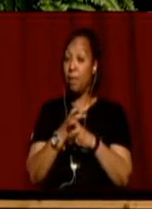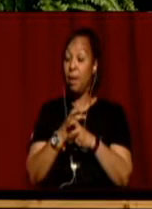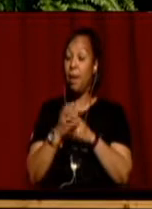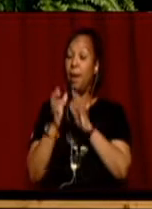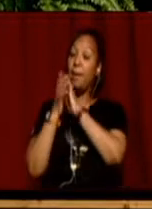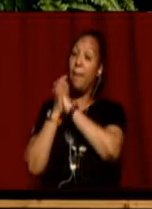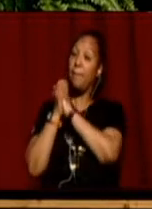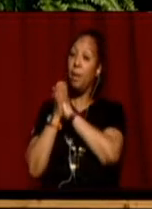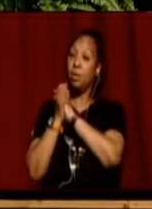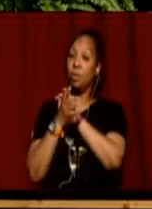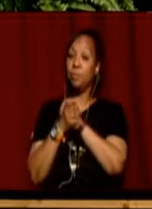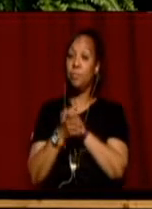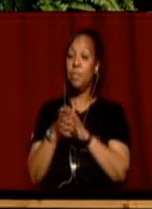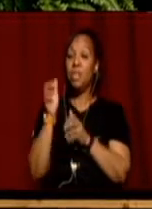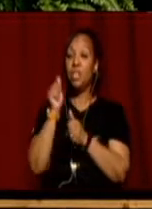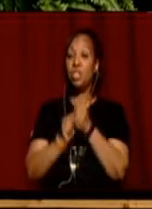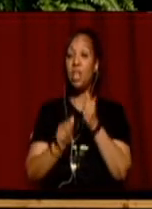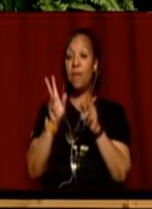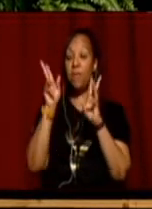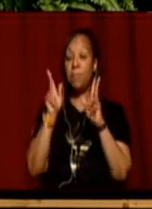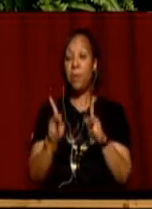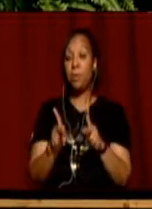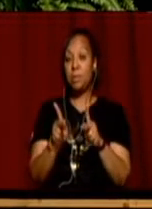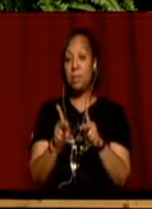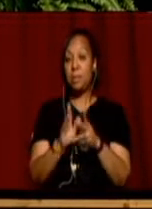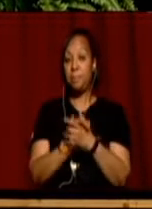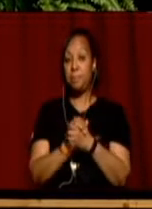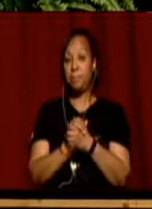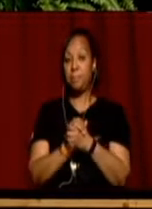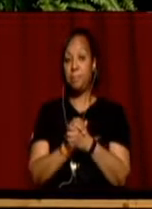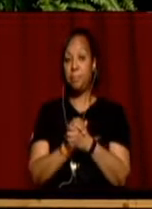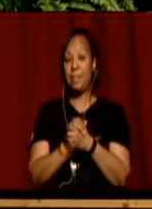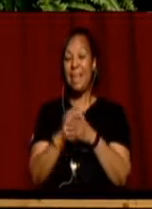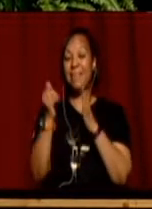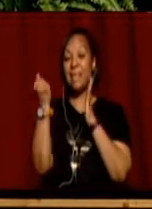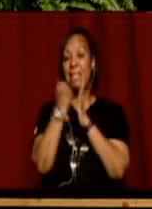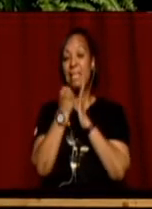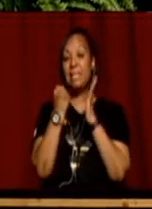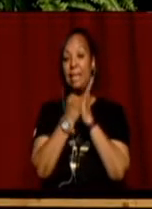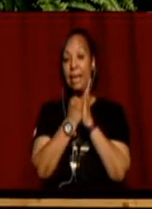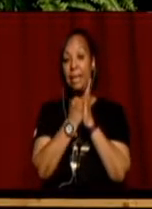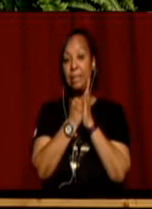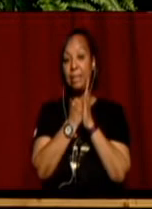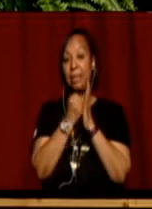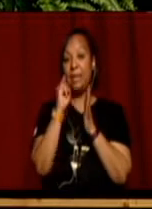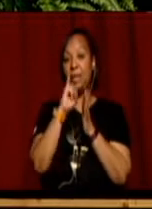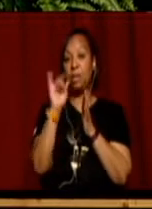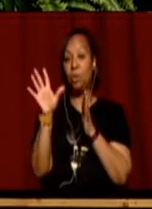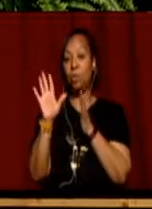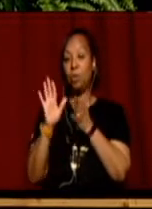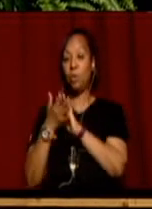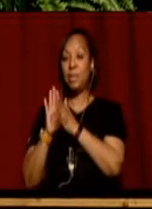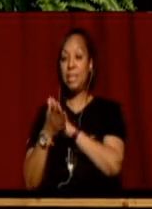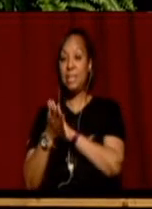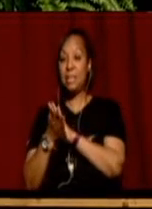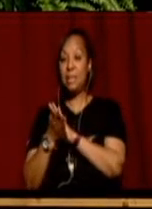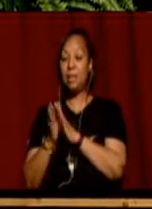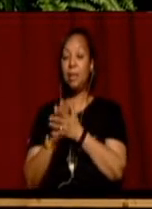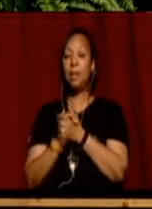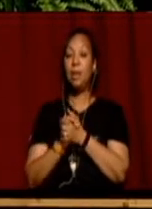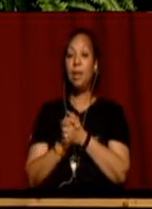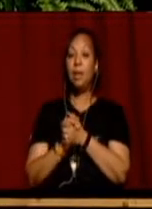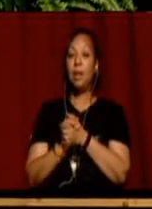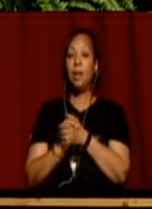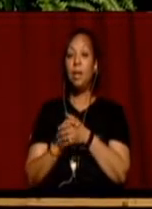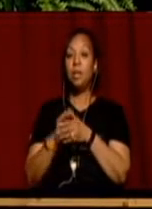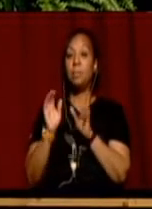applaud you for that. Should everybody in the state of Illinois, in the city of Chicago, or the county of Cook, to